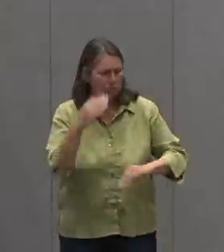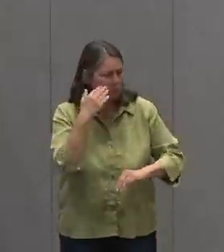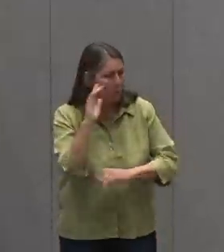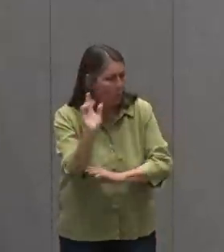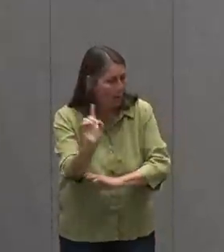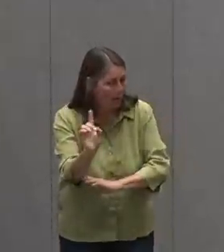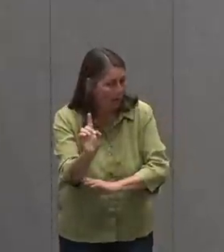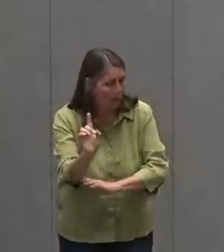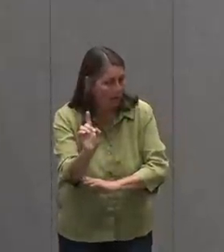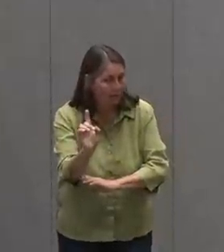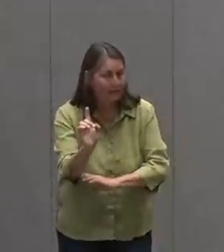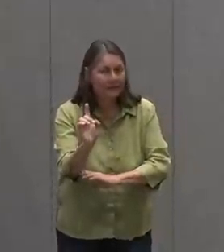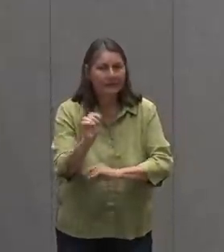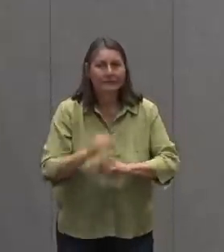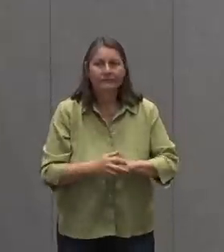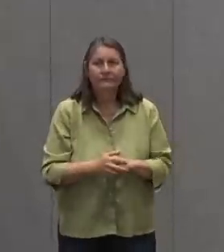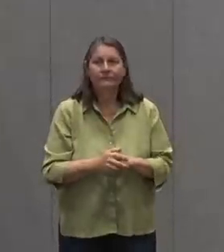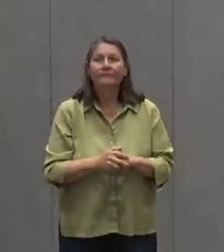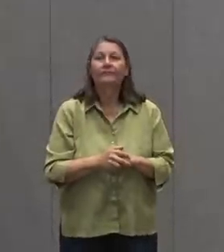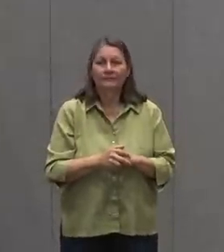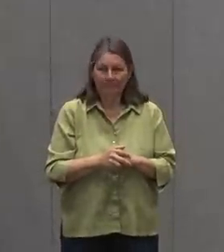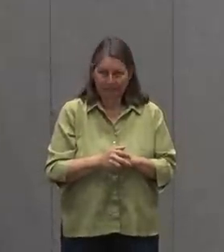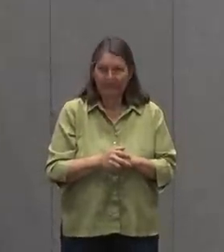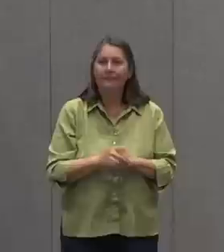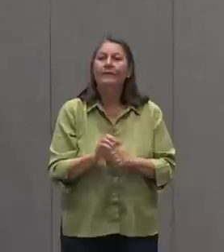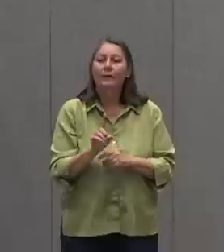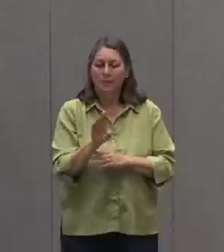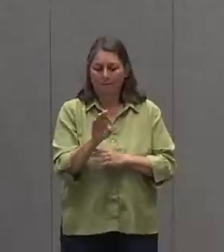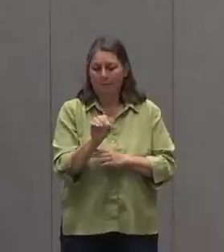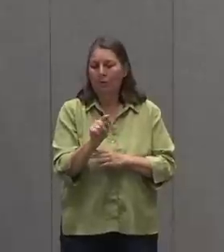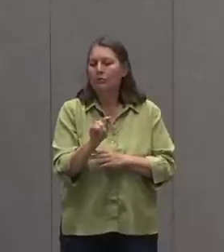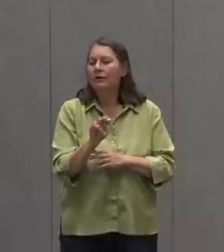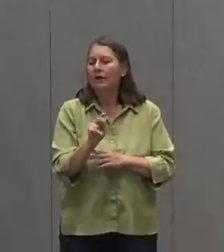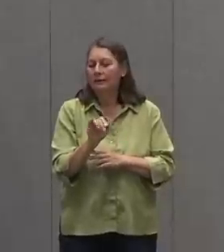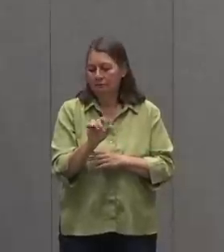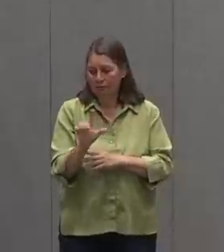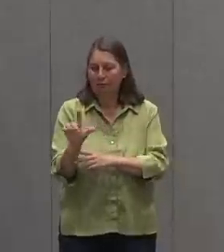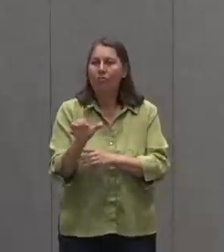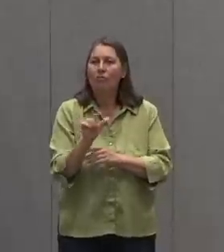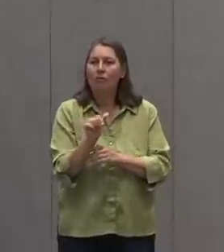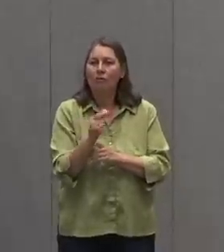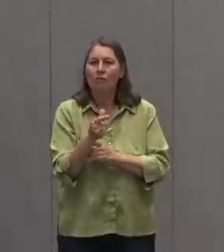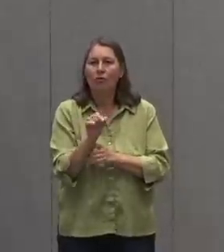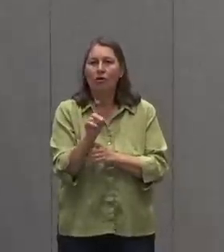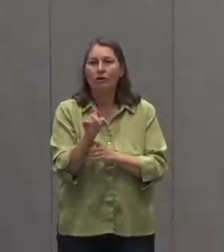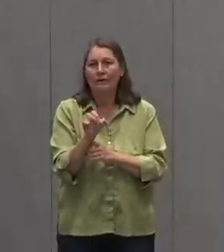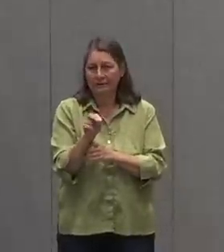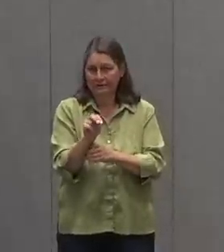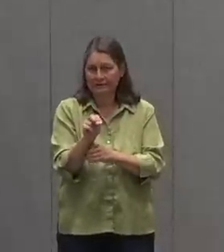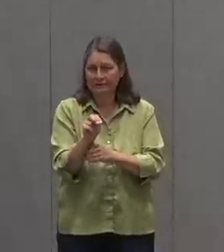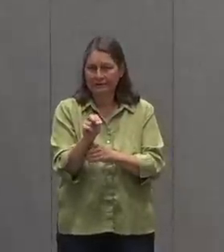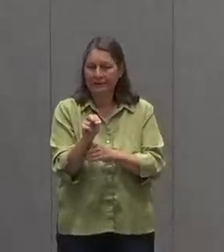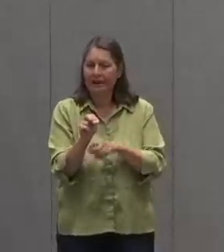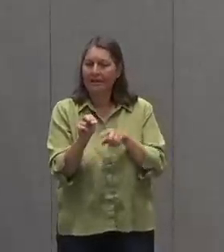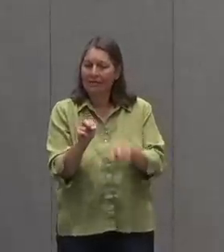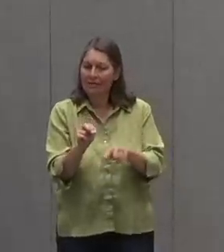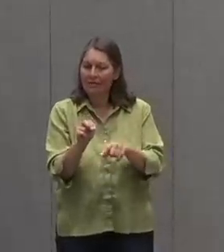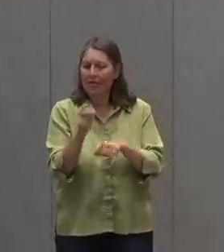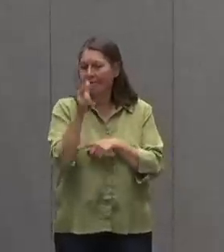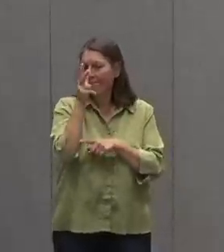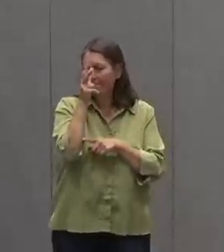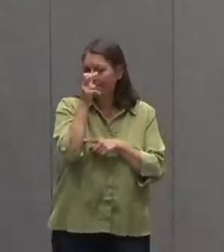that is? It's at the Botanical Gardens, right? So the Bugarium has been